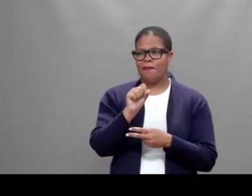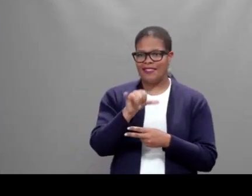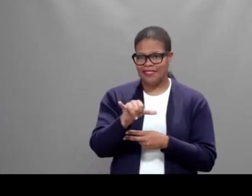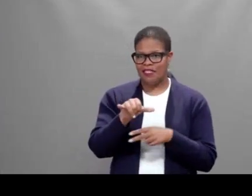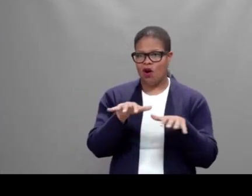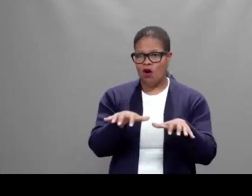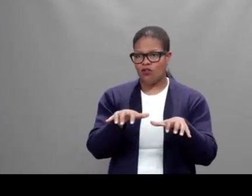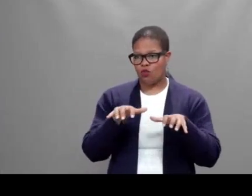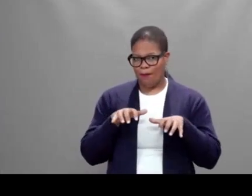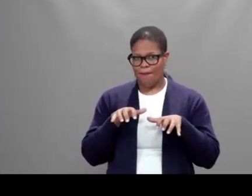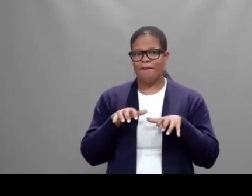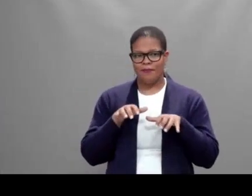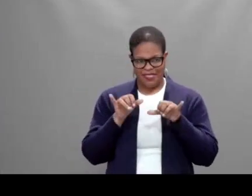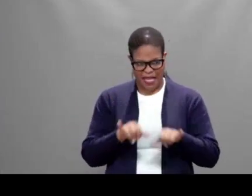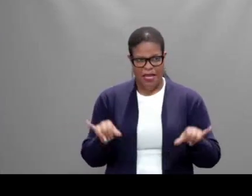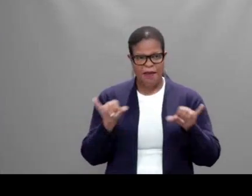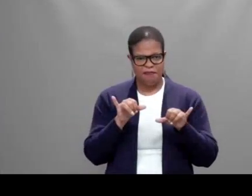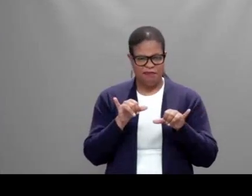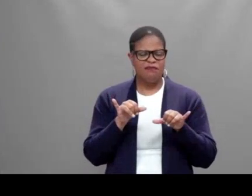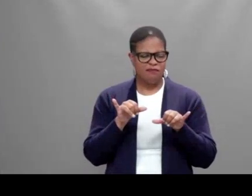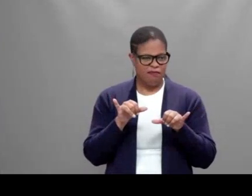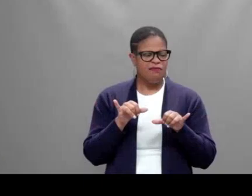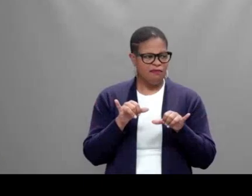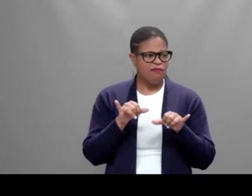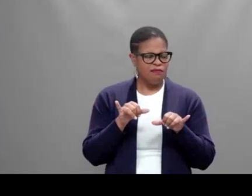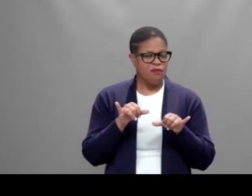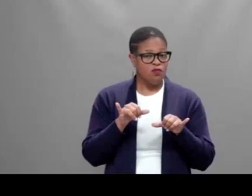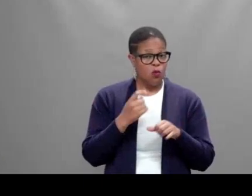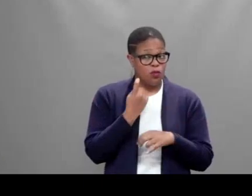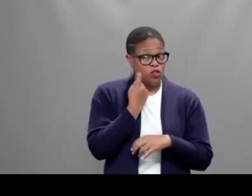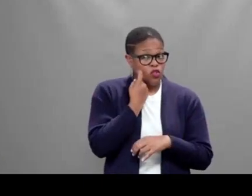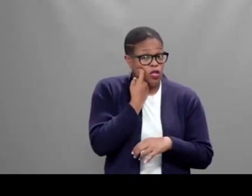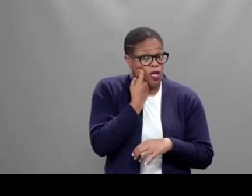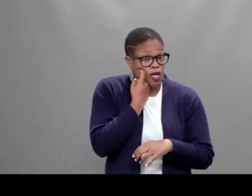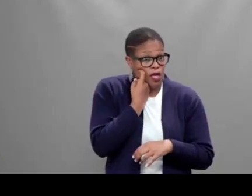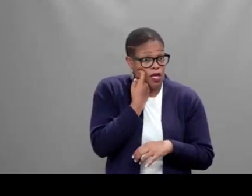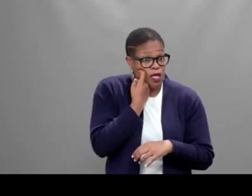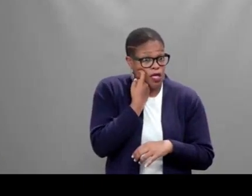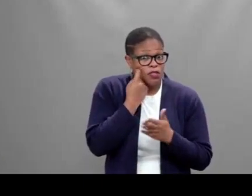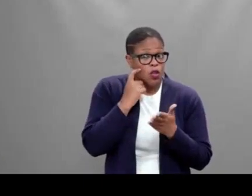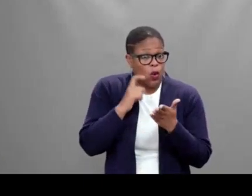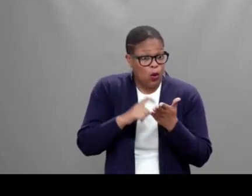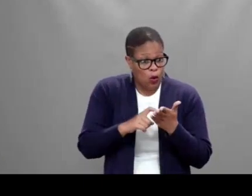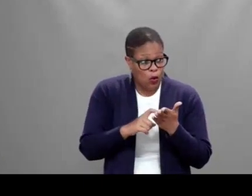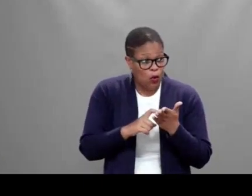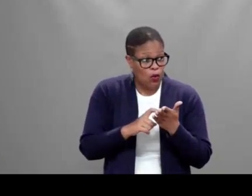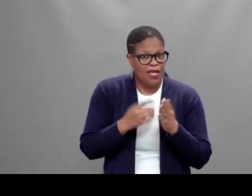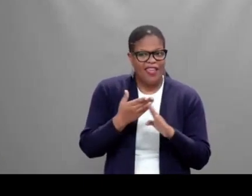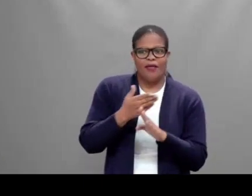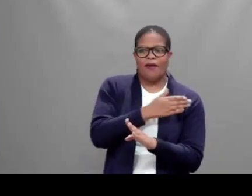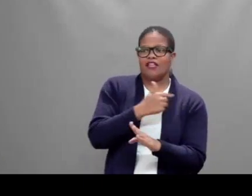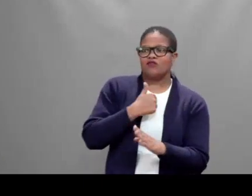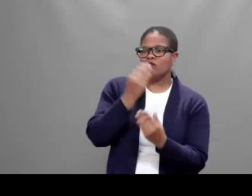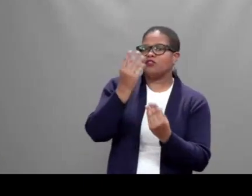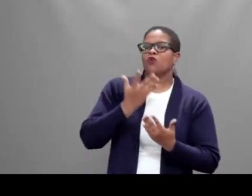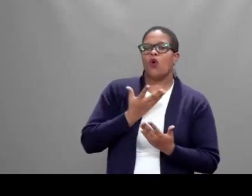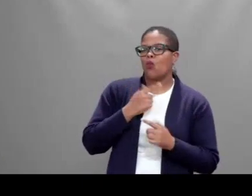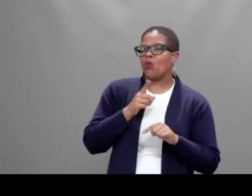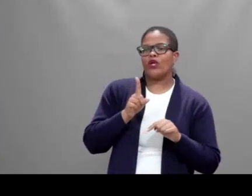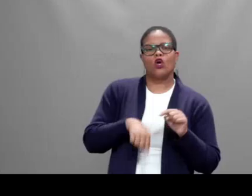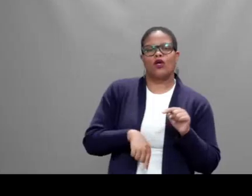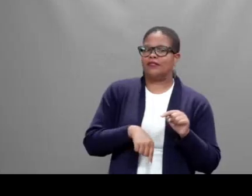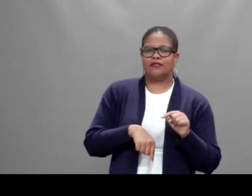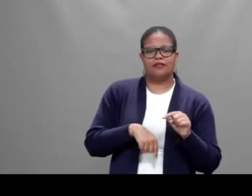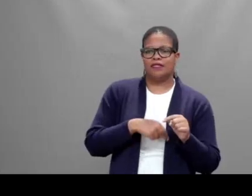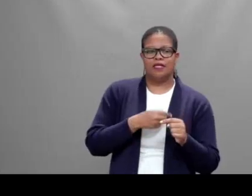Auditorium. And so we just learned, because in the past we've been told that we couldn't